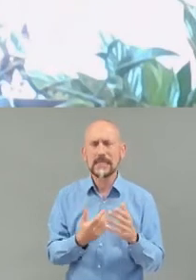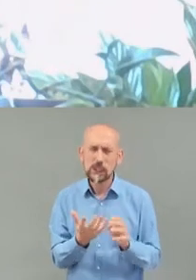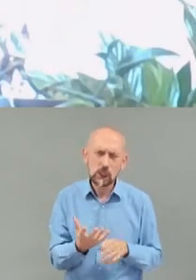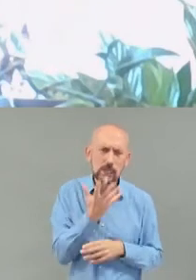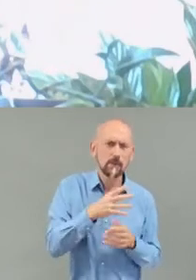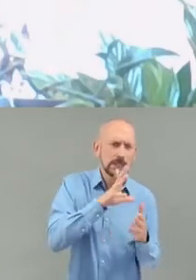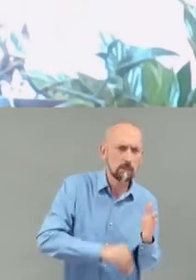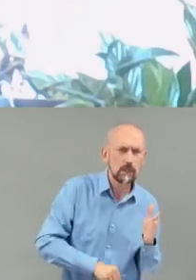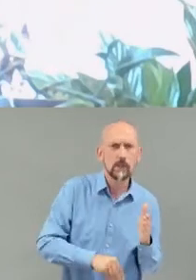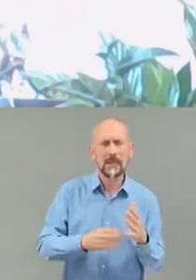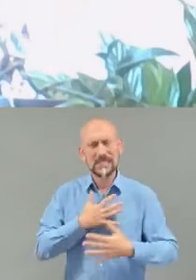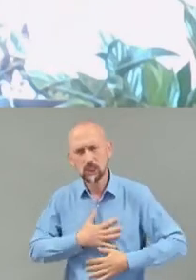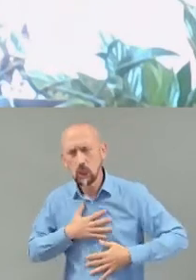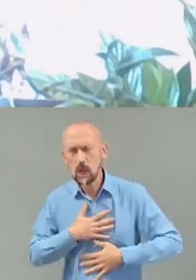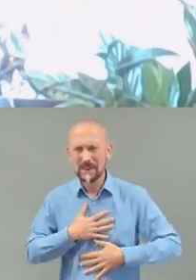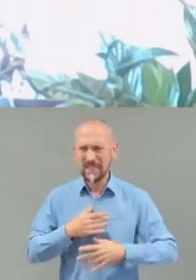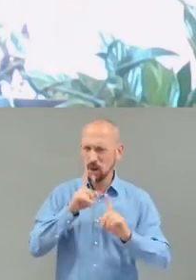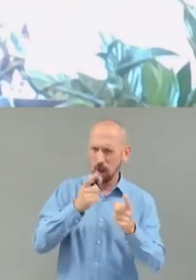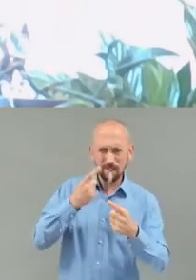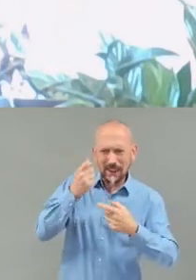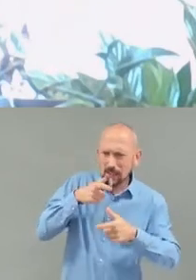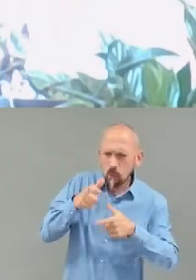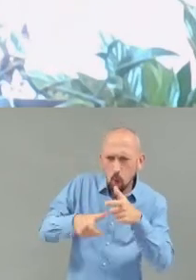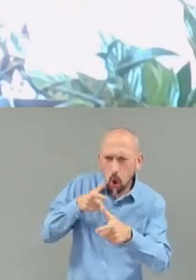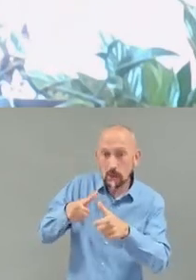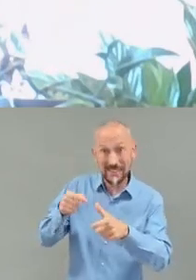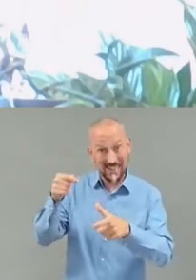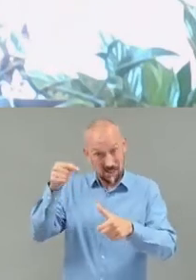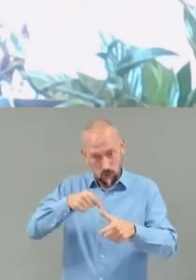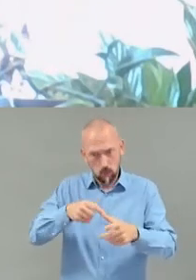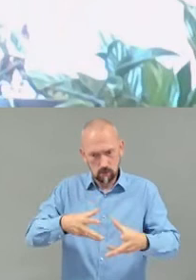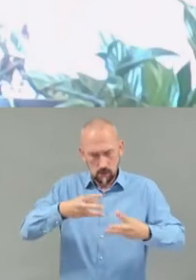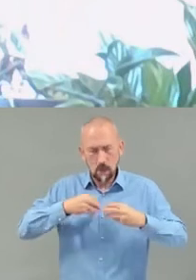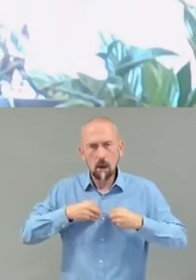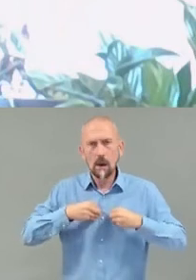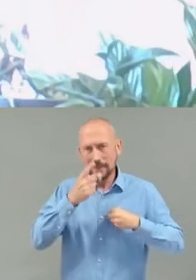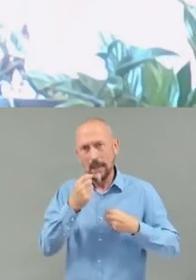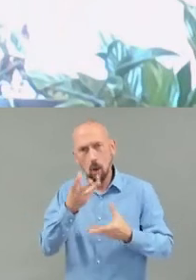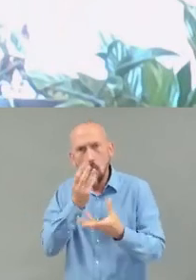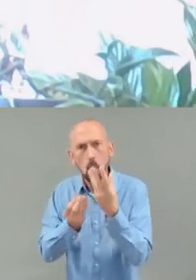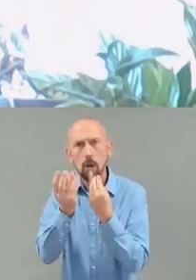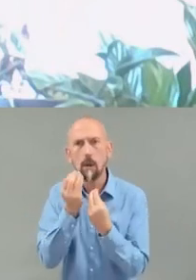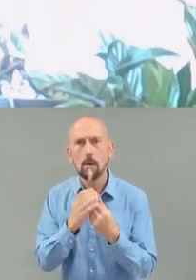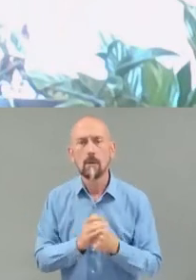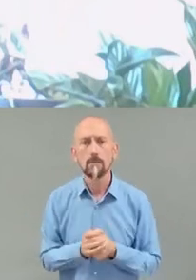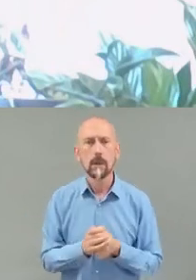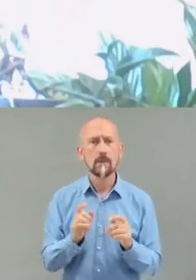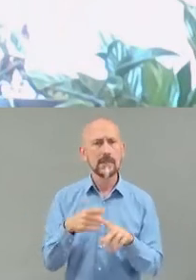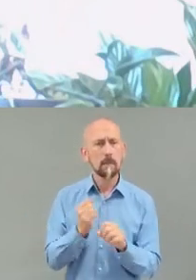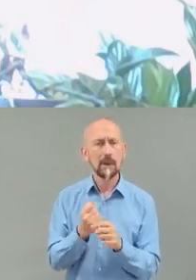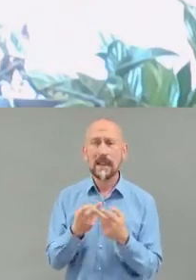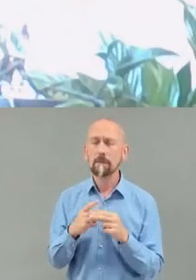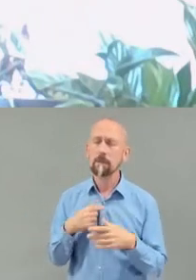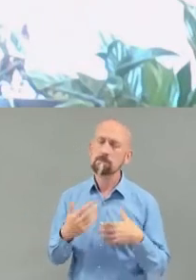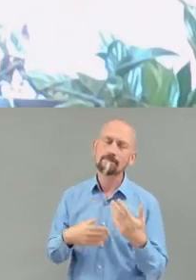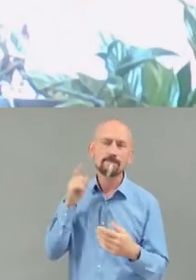words around, then we are in the territory of real learning. For example, the racist thought that bubbles up with a